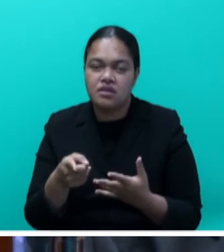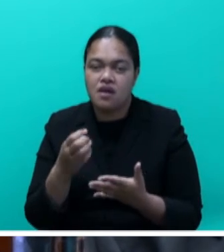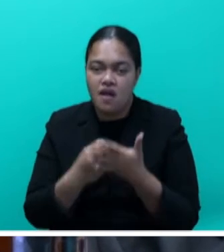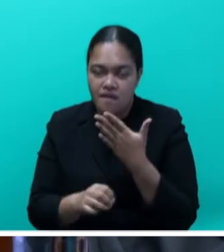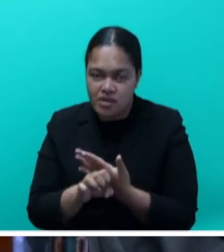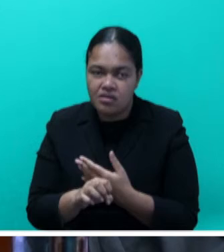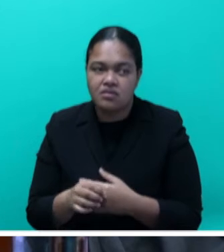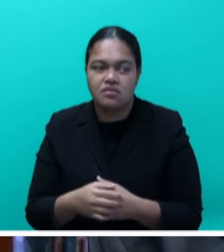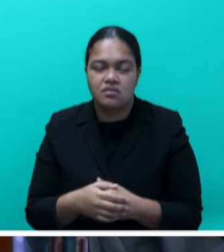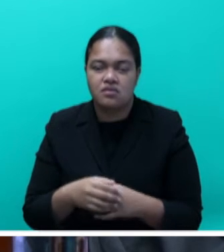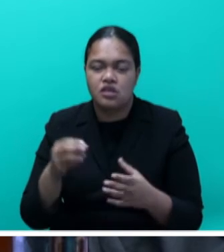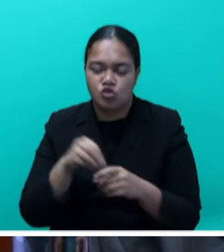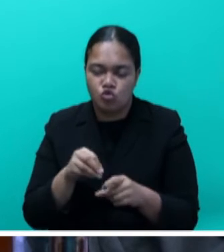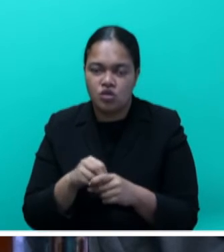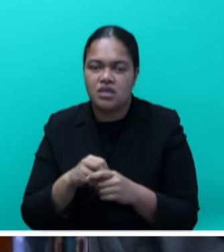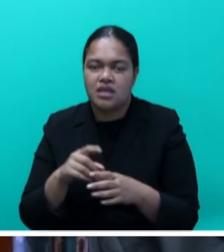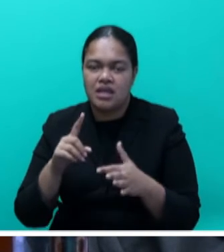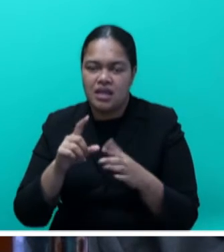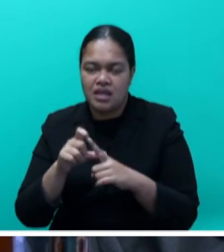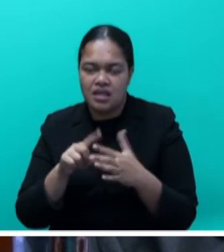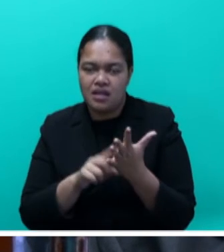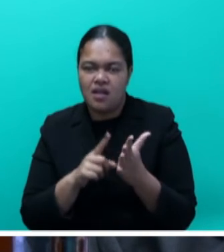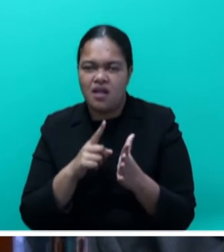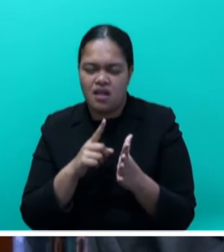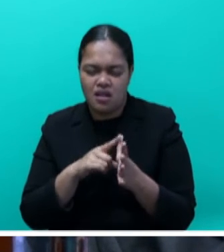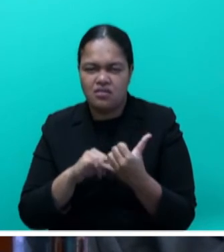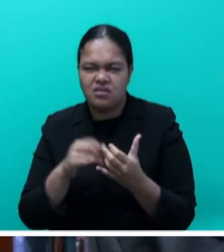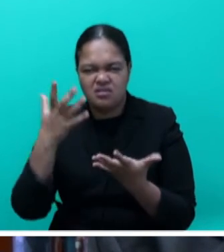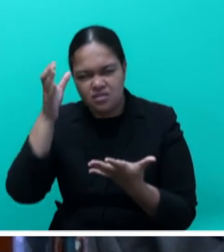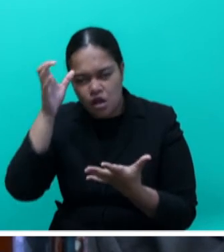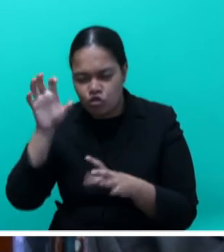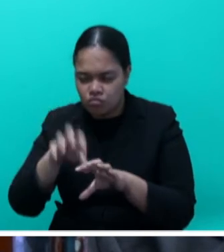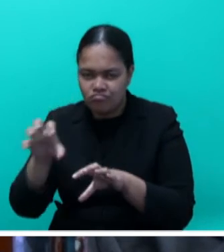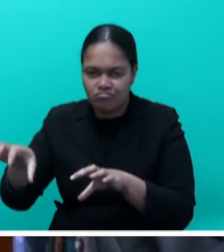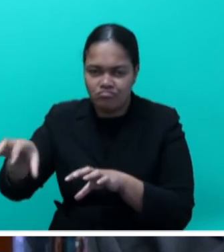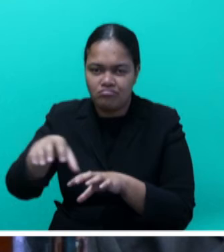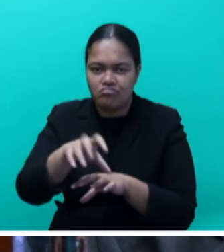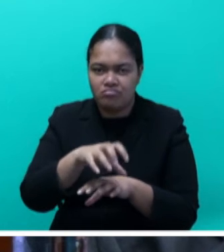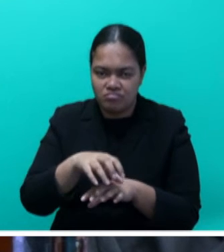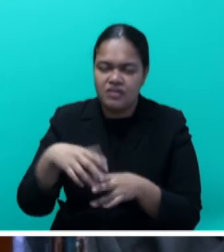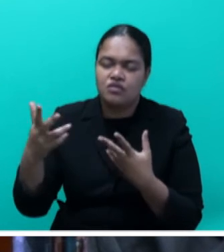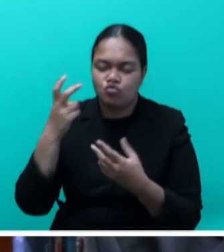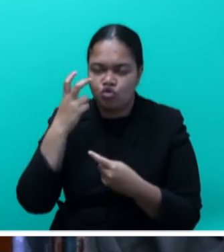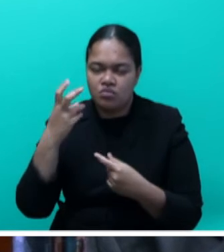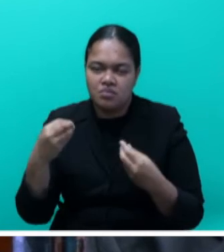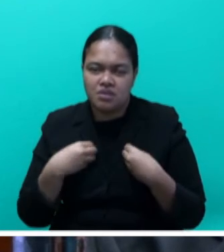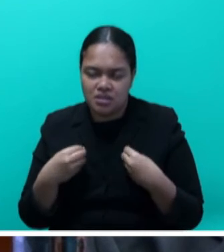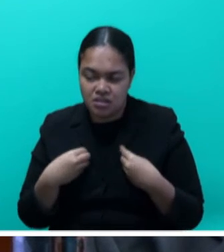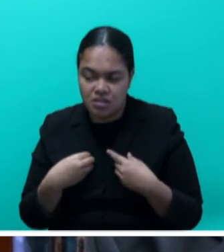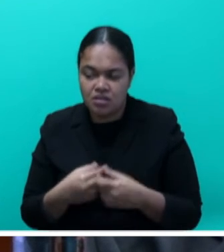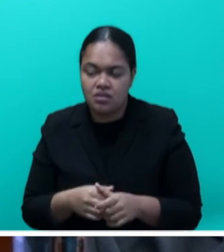key cities, including Dallas, New York, Toronto, and Los Angeles, with 24 Fijian tourism businesses.